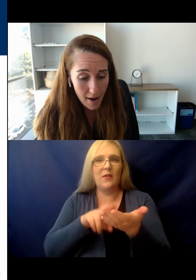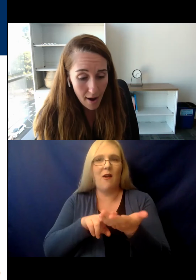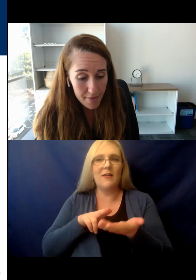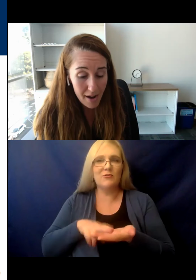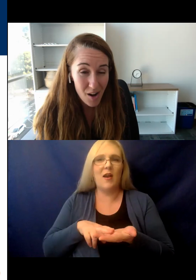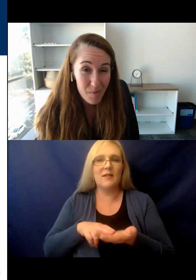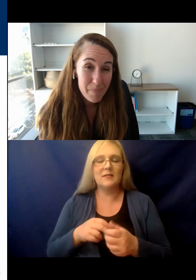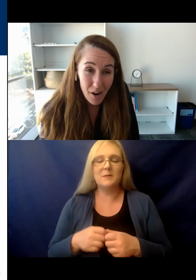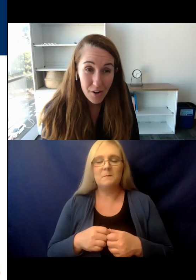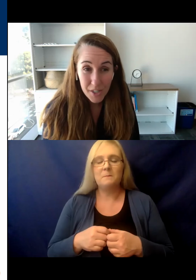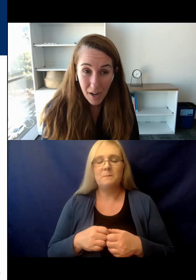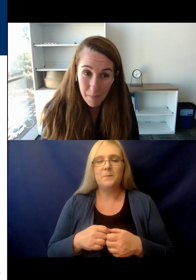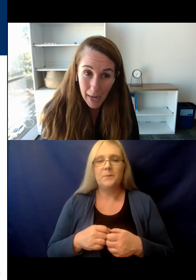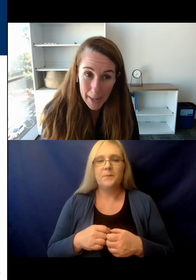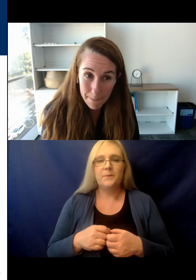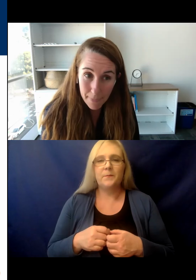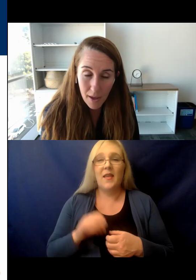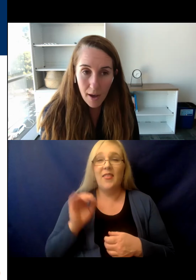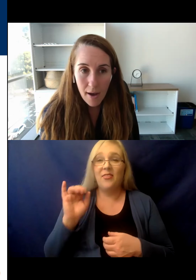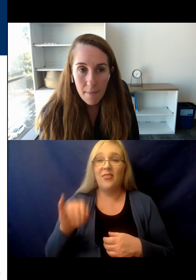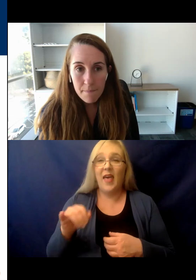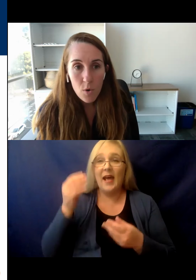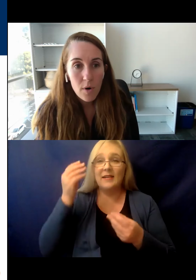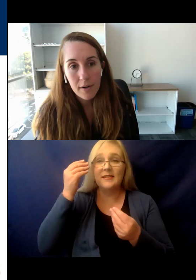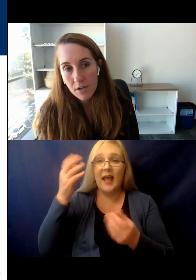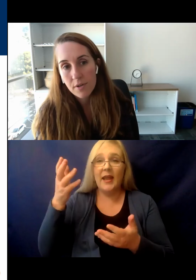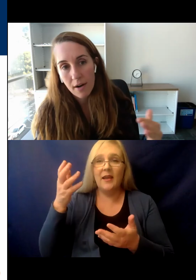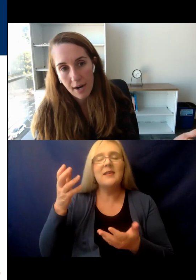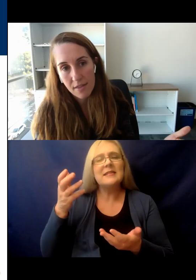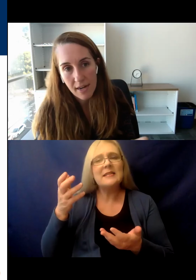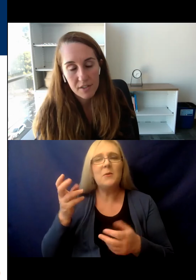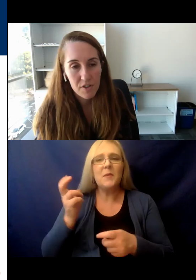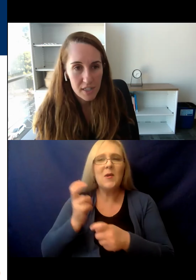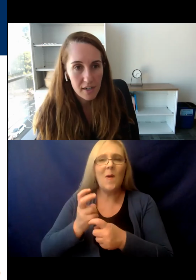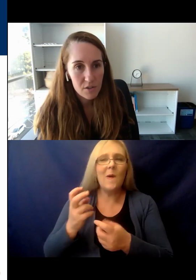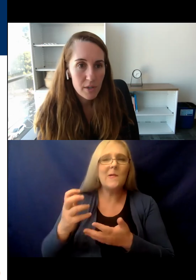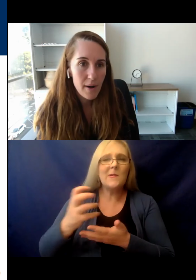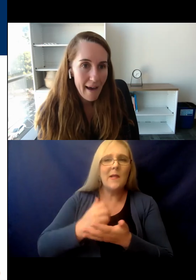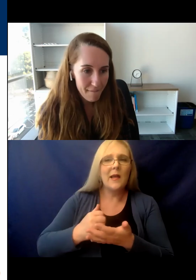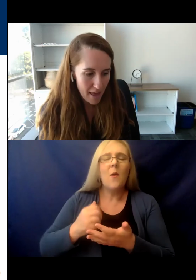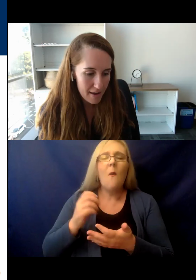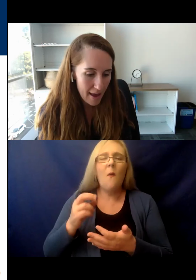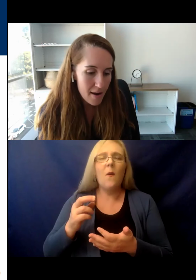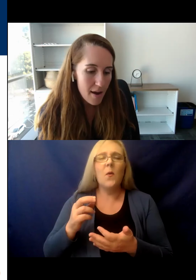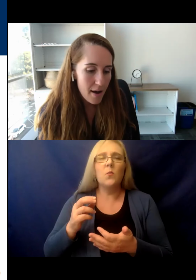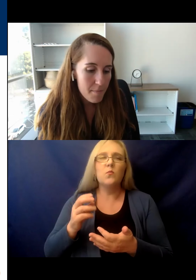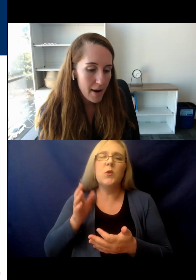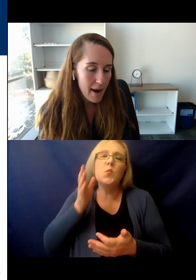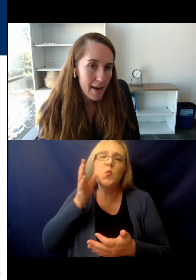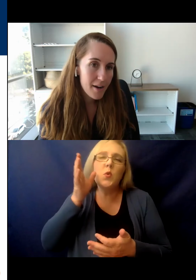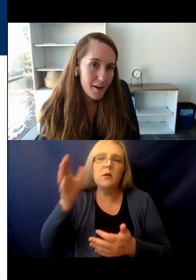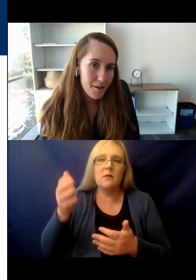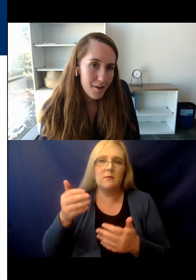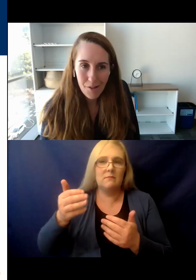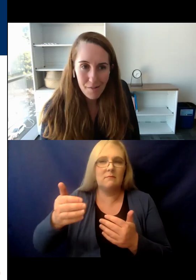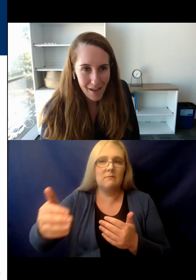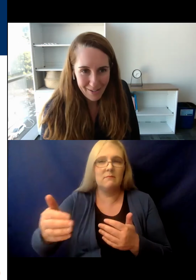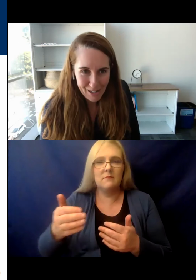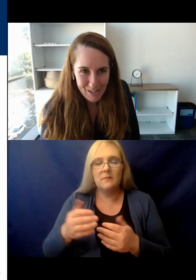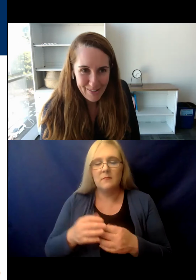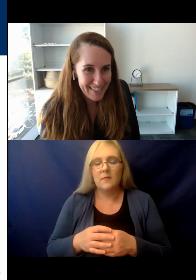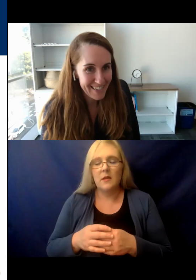data on that are a bit harder to come by, or are kind of the next frontier. So we don't have that yet, but I